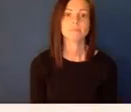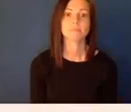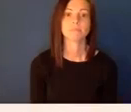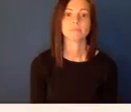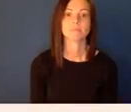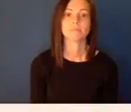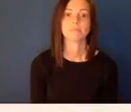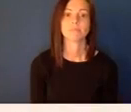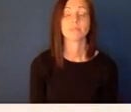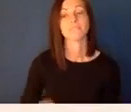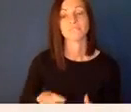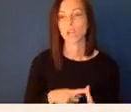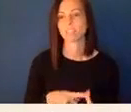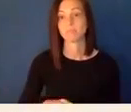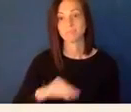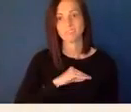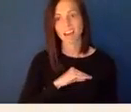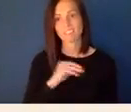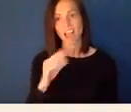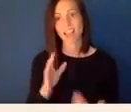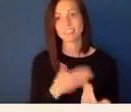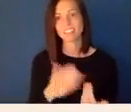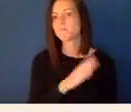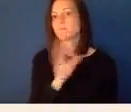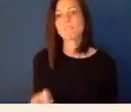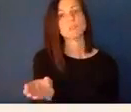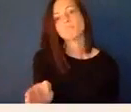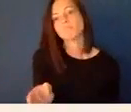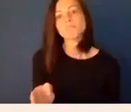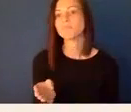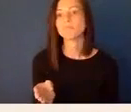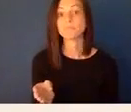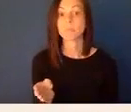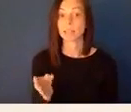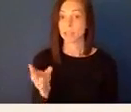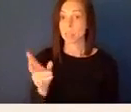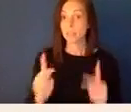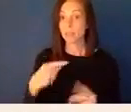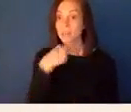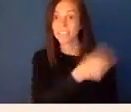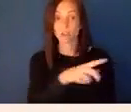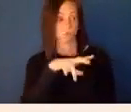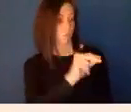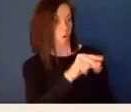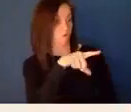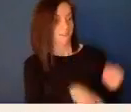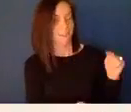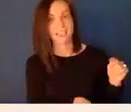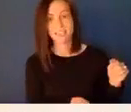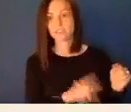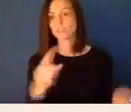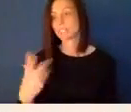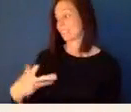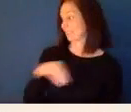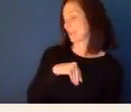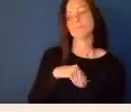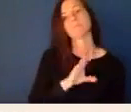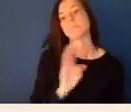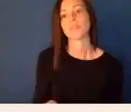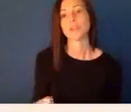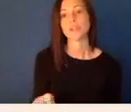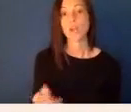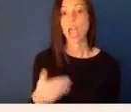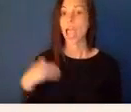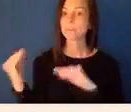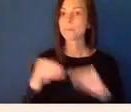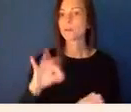The first one is don't settle. Don't ever let anybody tell you you can't, and just settle for it. When I first moved here to Florida, I'm